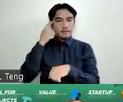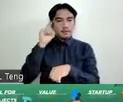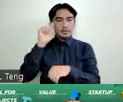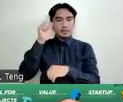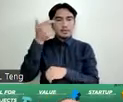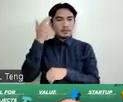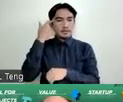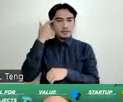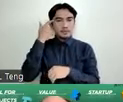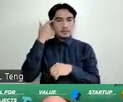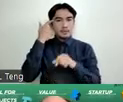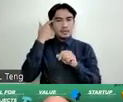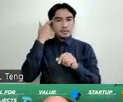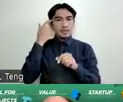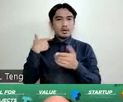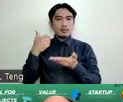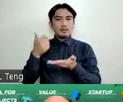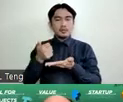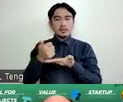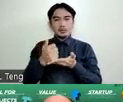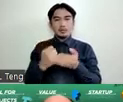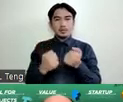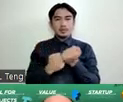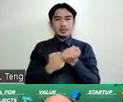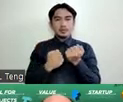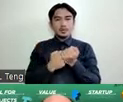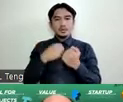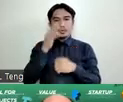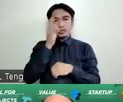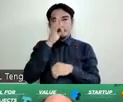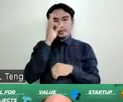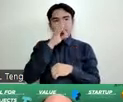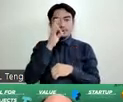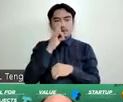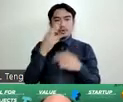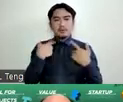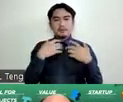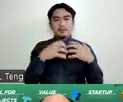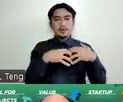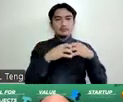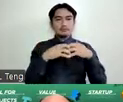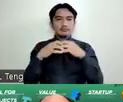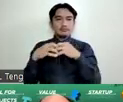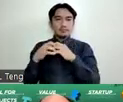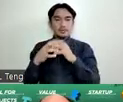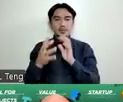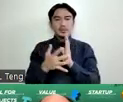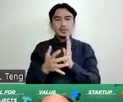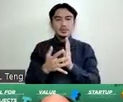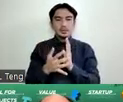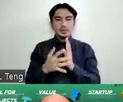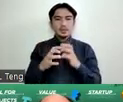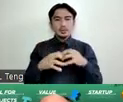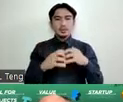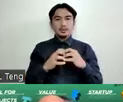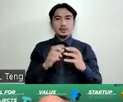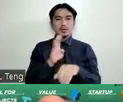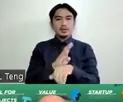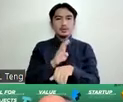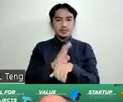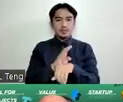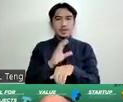is incentivizing Filipinos to create technology startups in technology